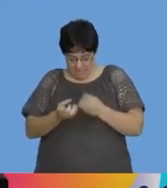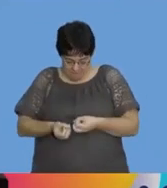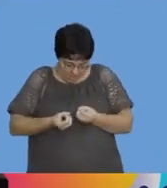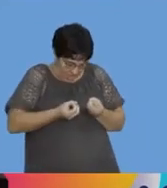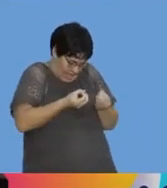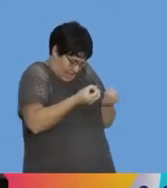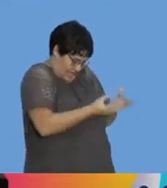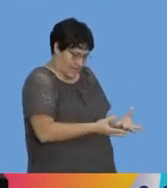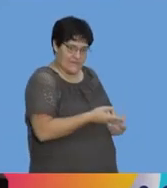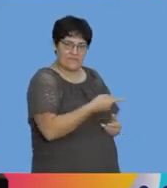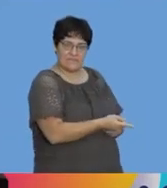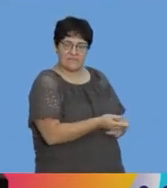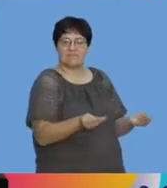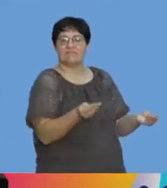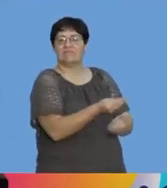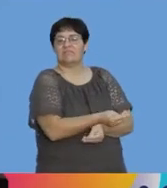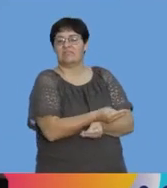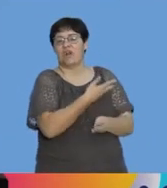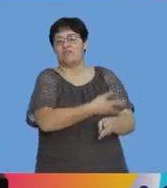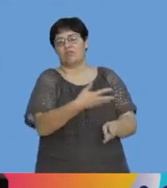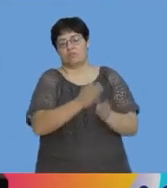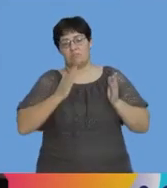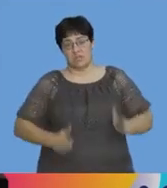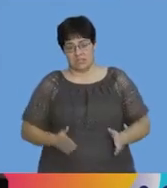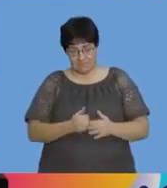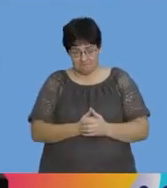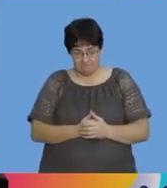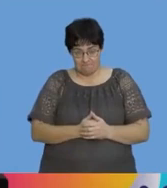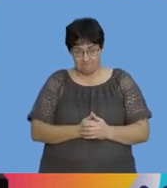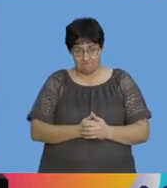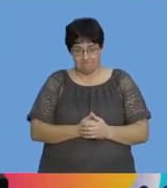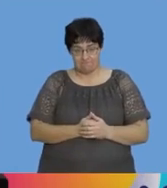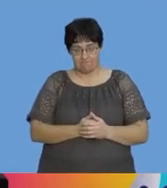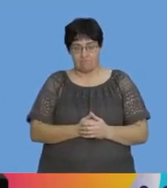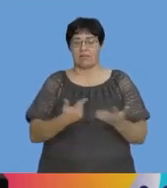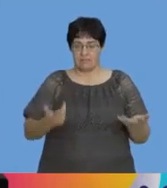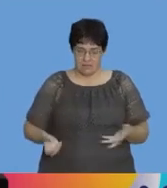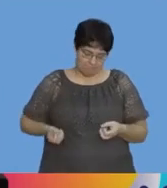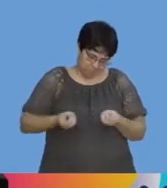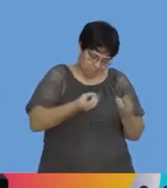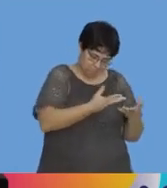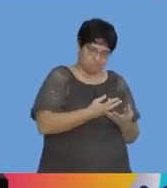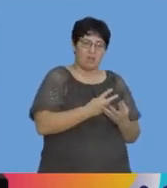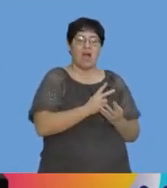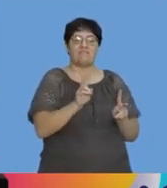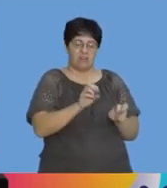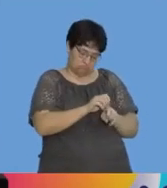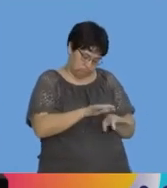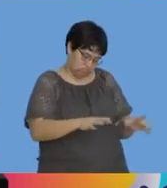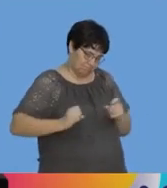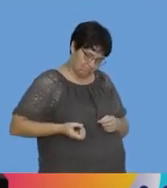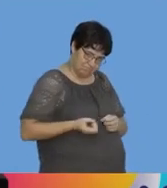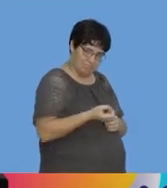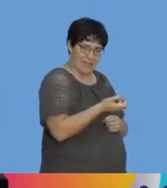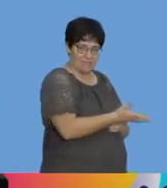right, during sexual intercourse, what are we going to swap? We're going to swap body fluids, and therefore